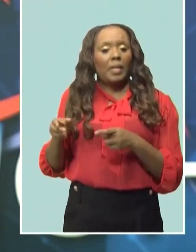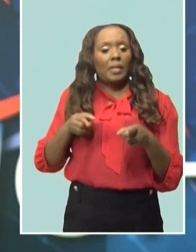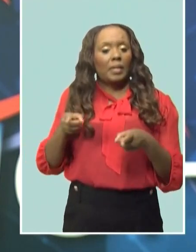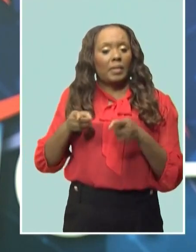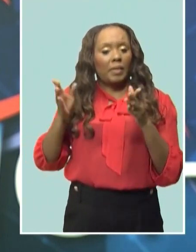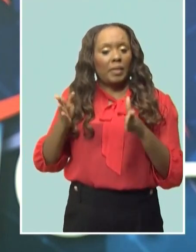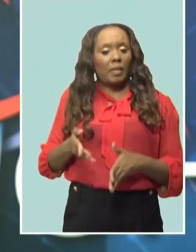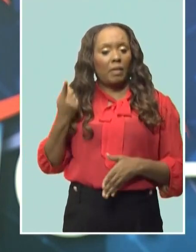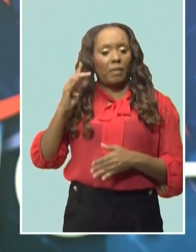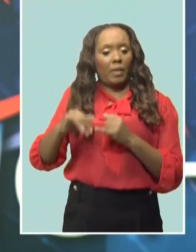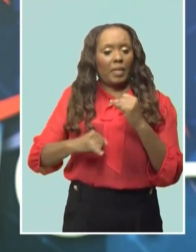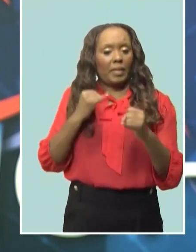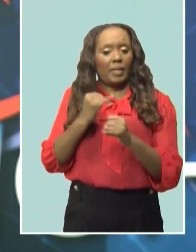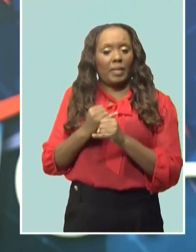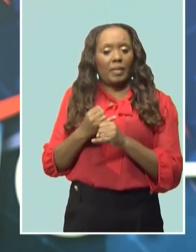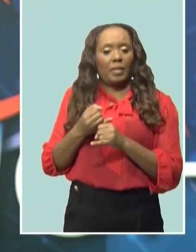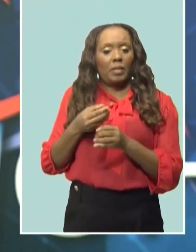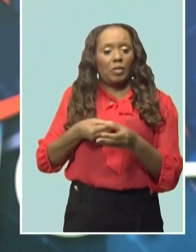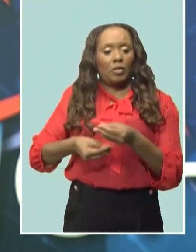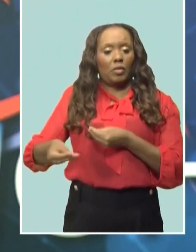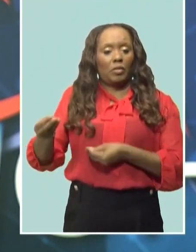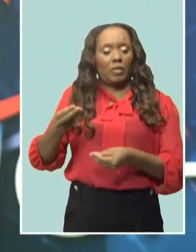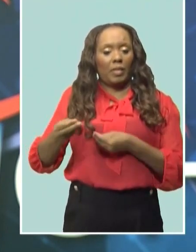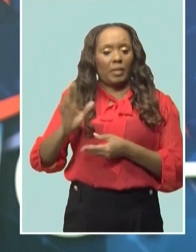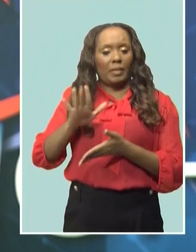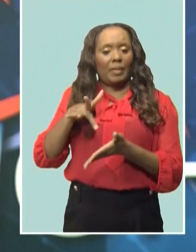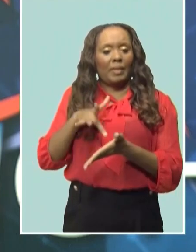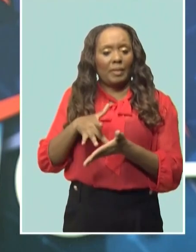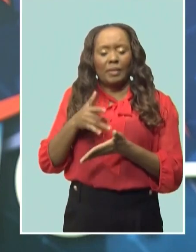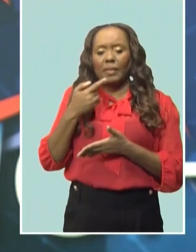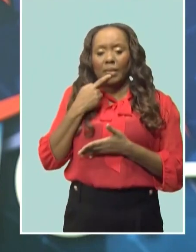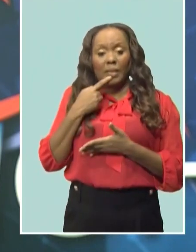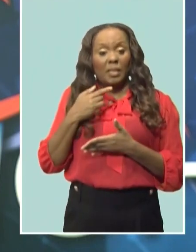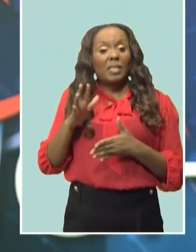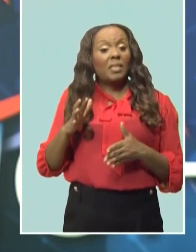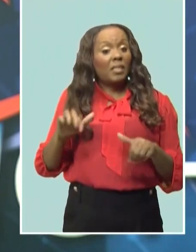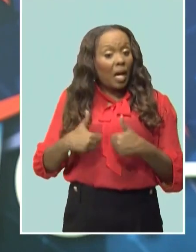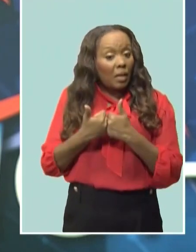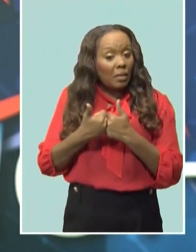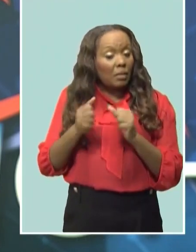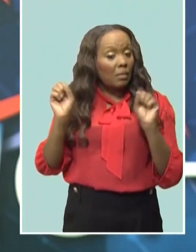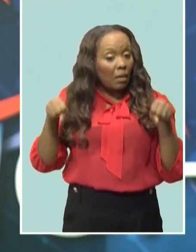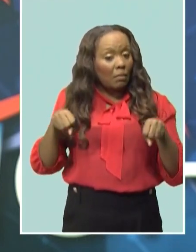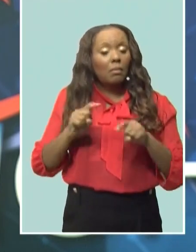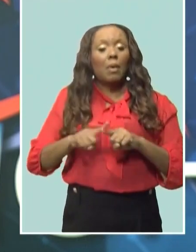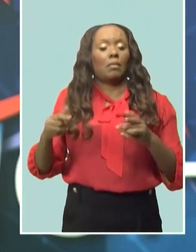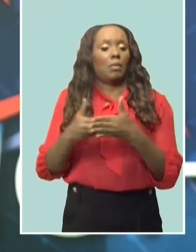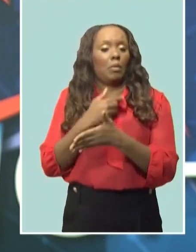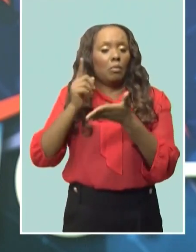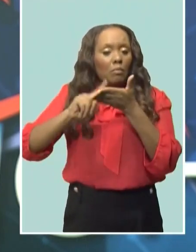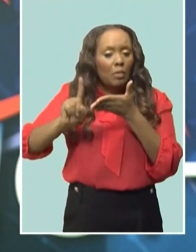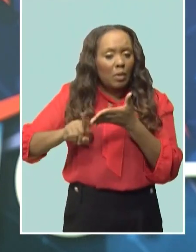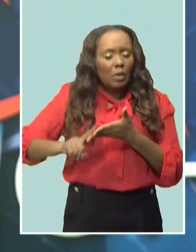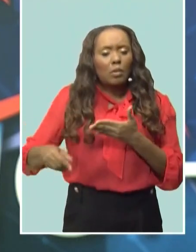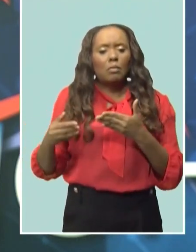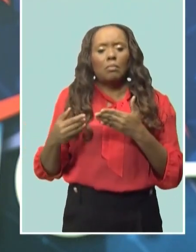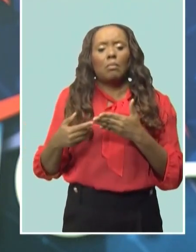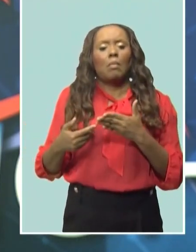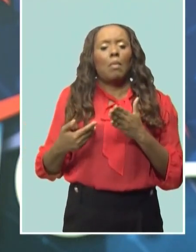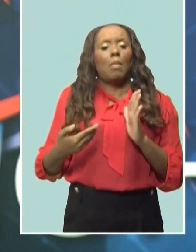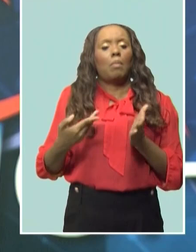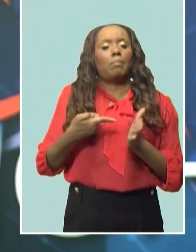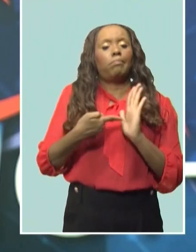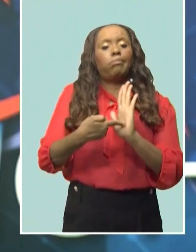of the International Trade Center, Pamela Cook-Hamilton, says despite challenges, new research shows trade between Africa